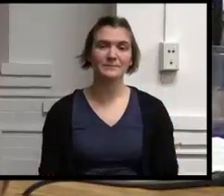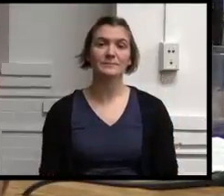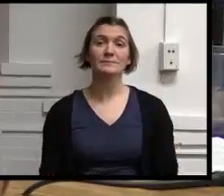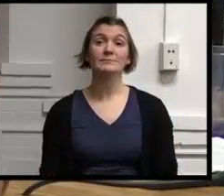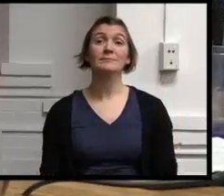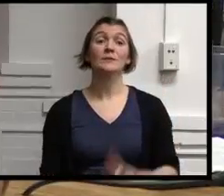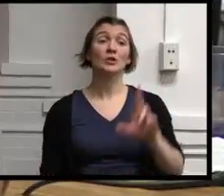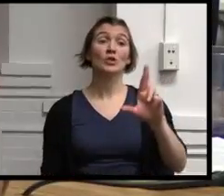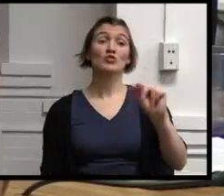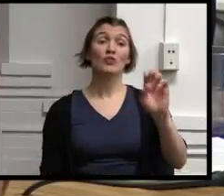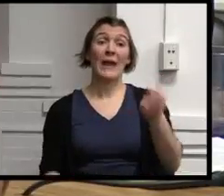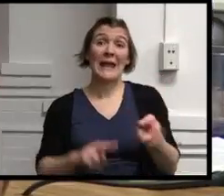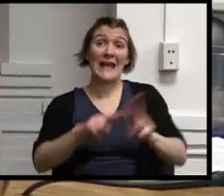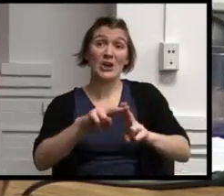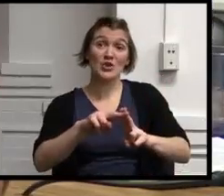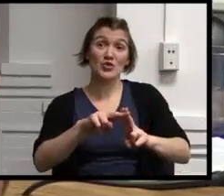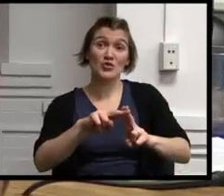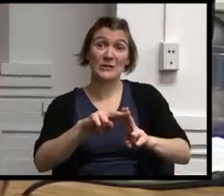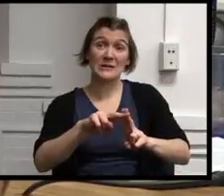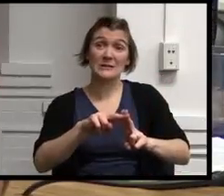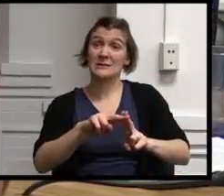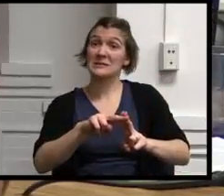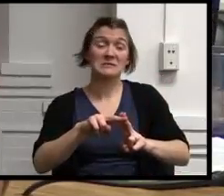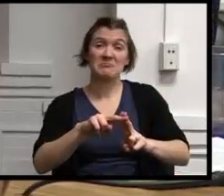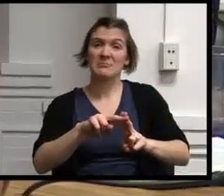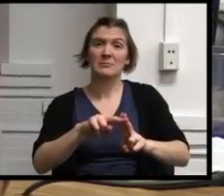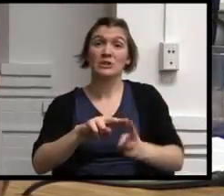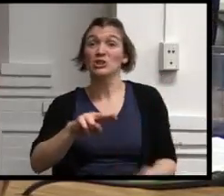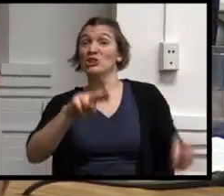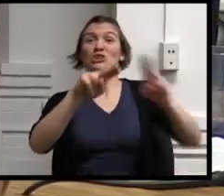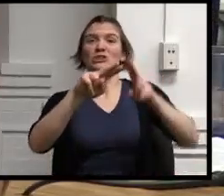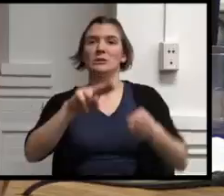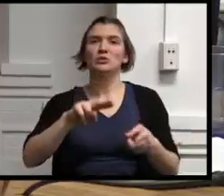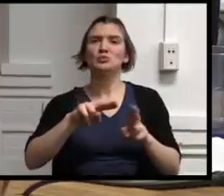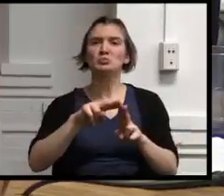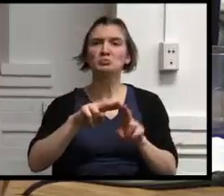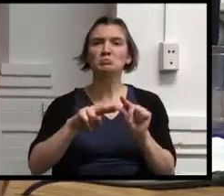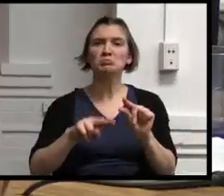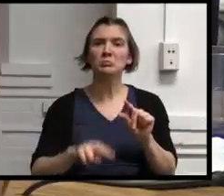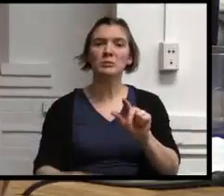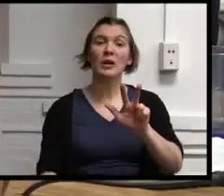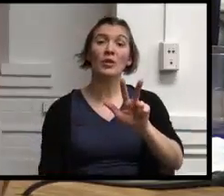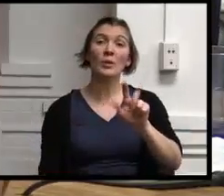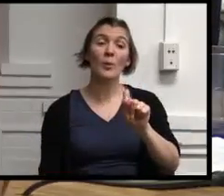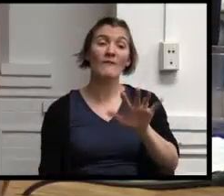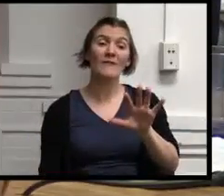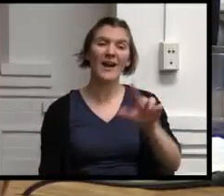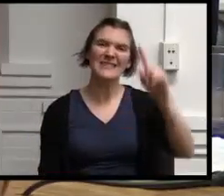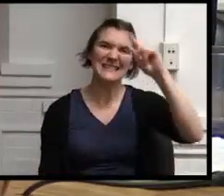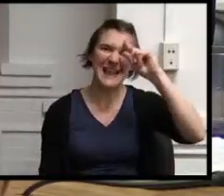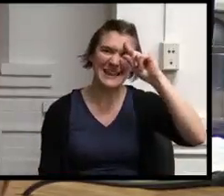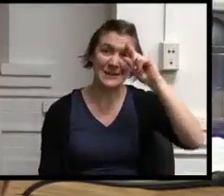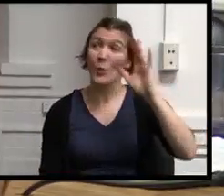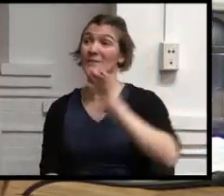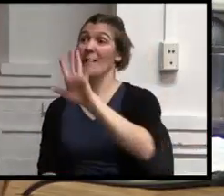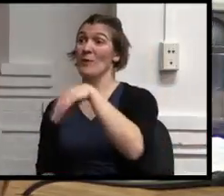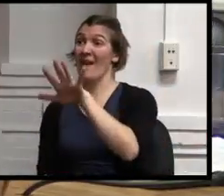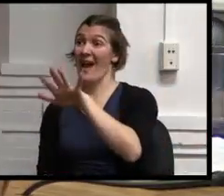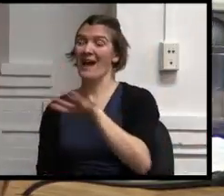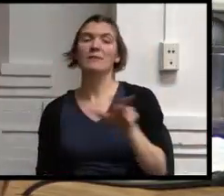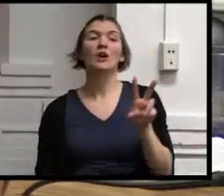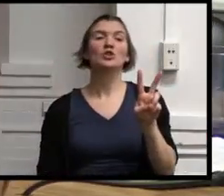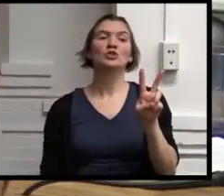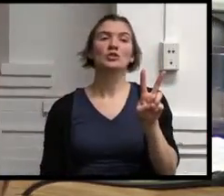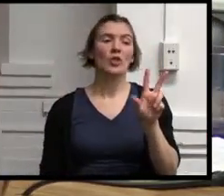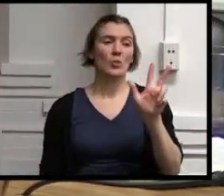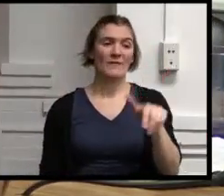property tax rate increase that this budget would represent would be at 3.5 cents instead of 5.5 cents. You've cut 2 pennies